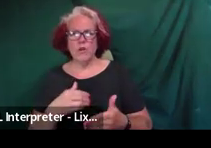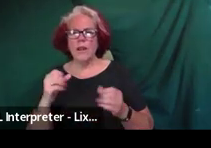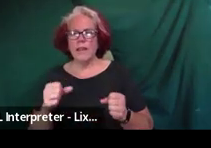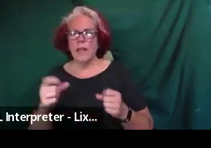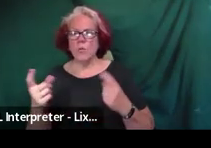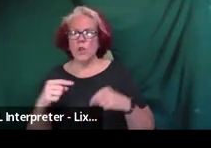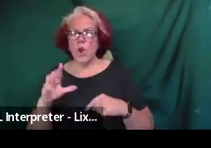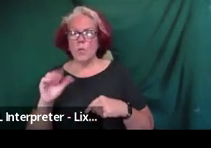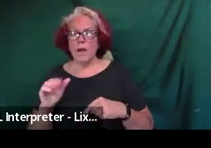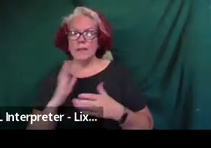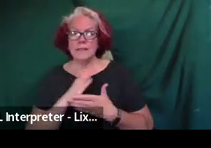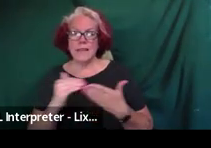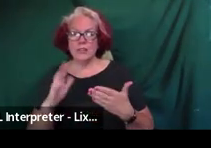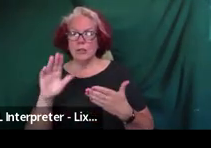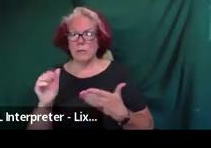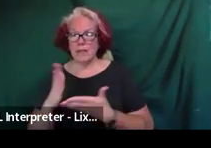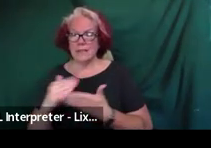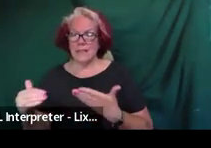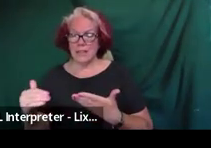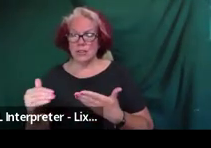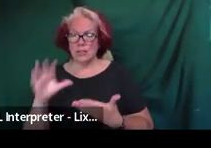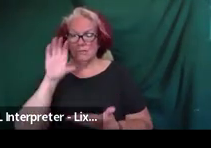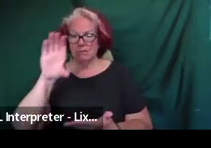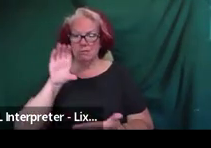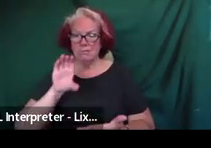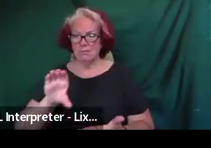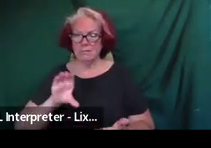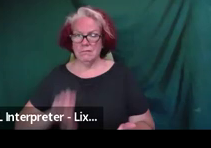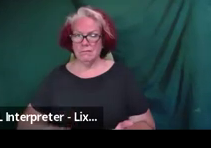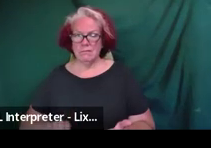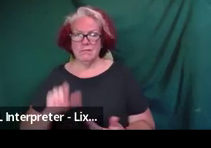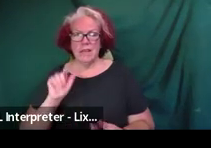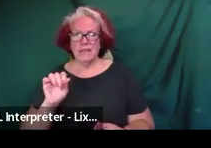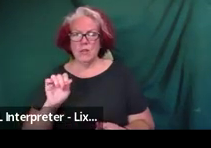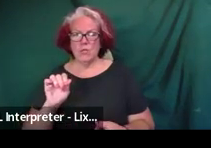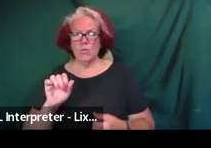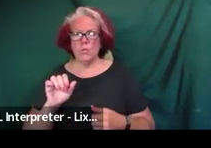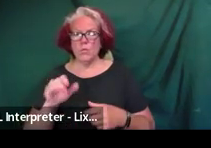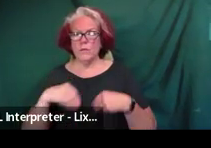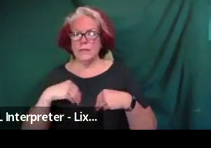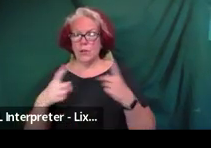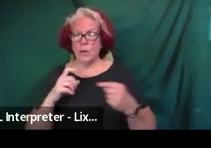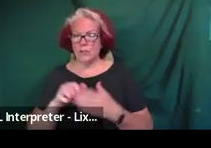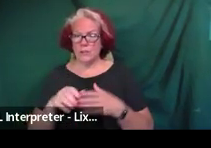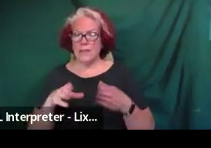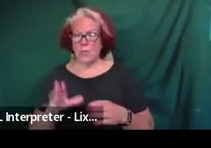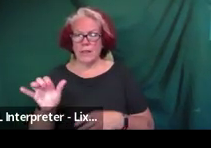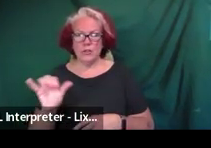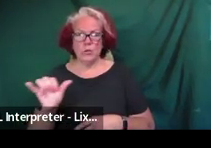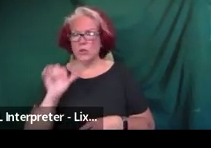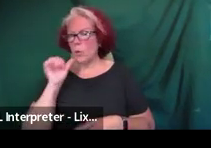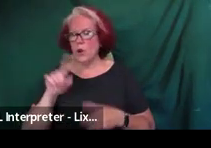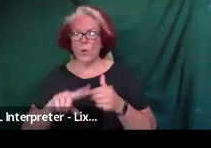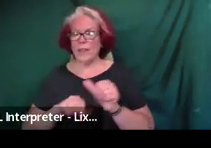by section by section. And if it's okay with you, Dr. Huntoon, we'll take questions that way. Perfect. Great. That way we don't get too